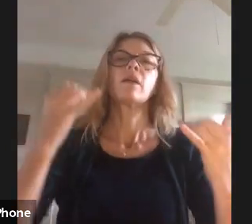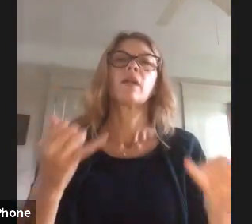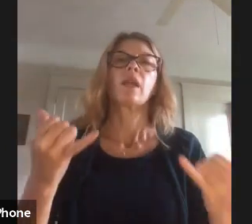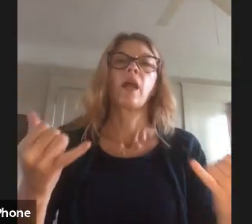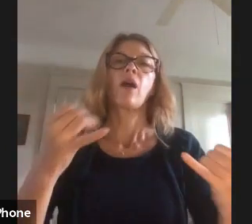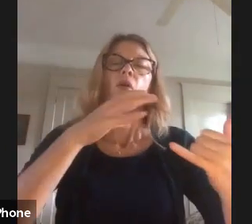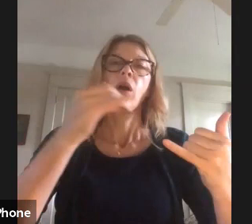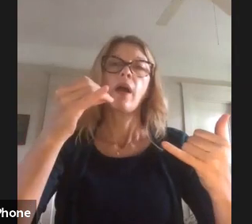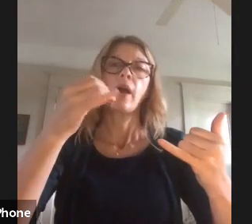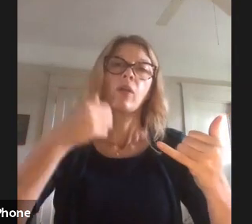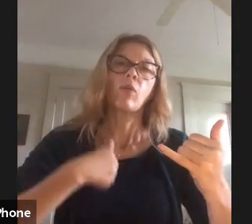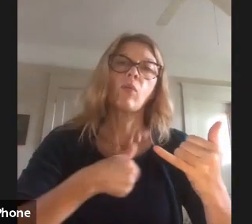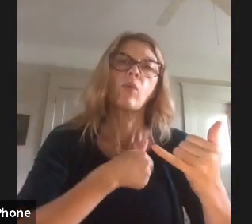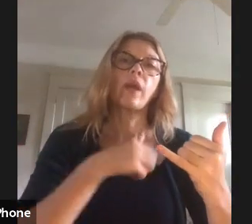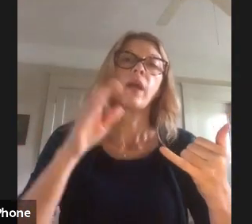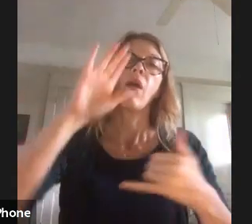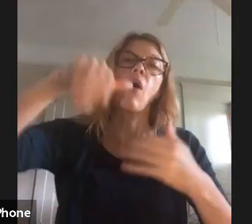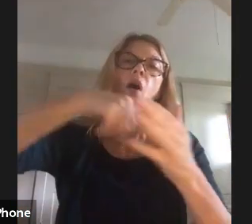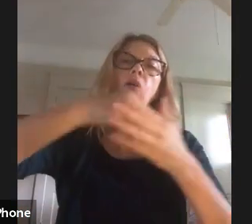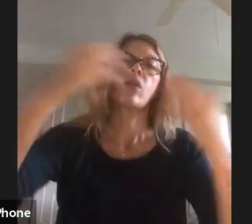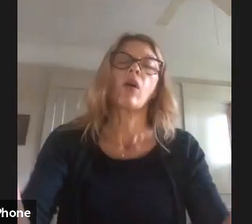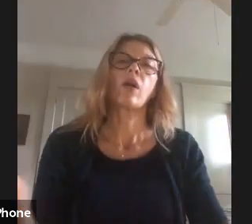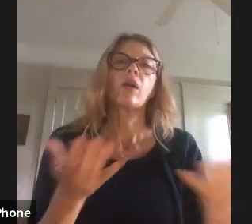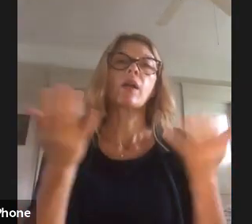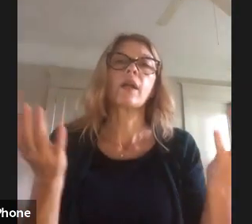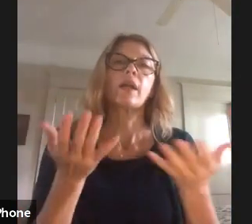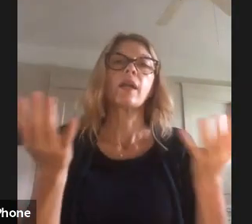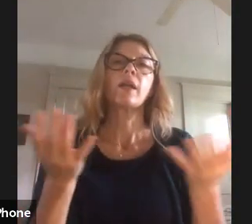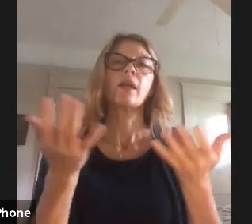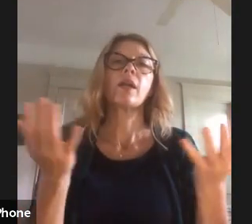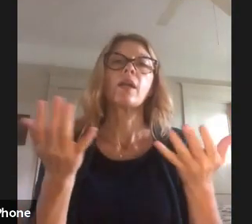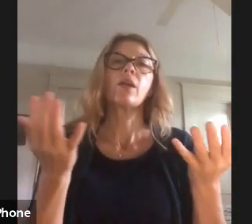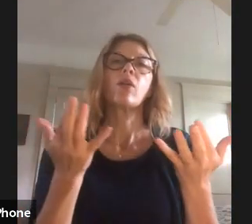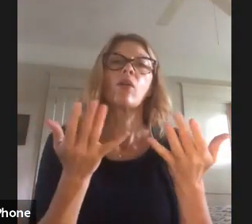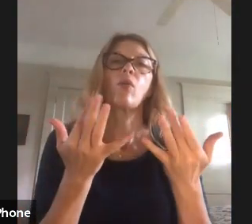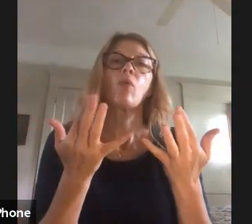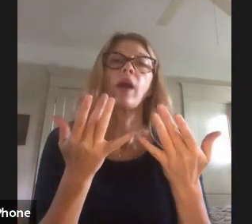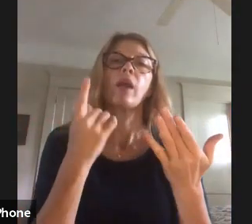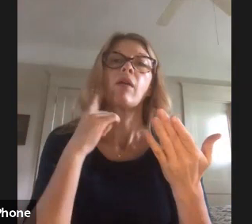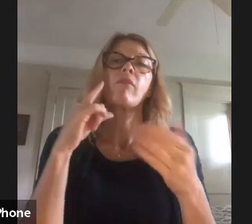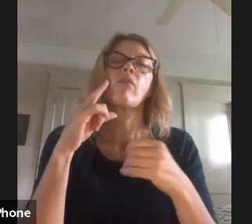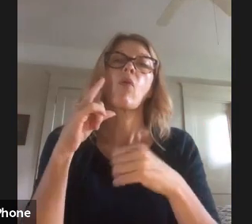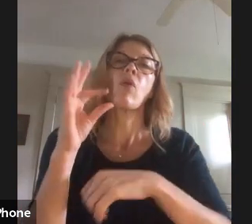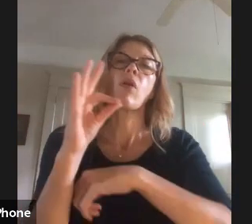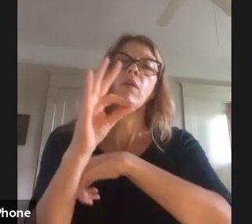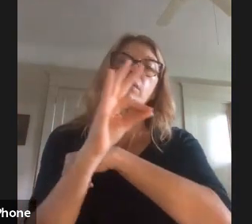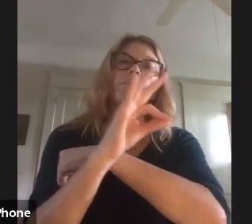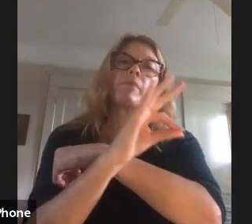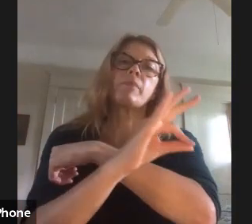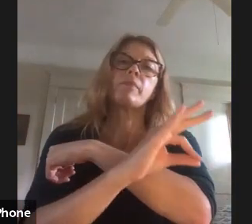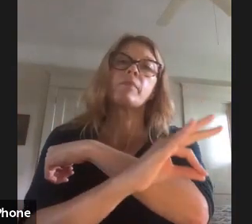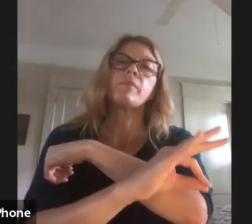now, as we come to the setting of the sun, and